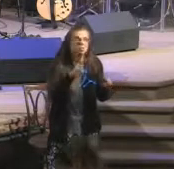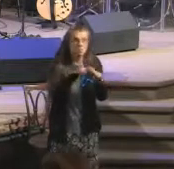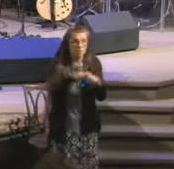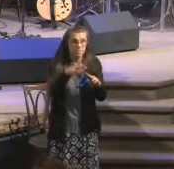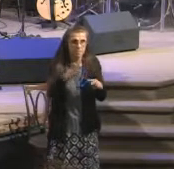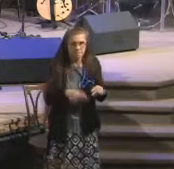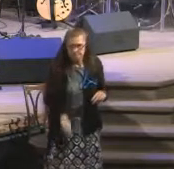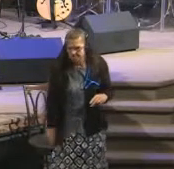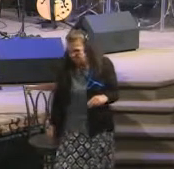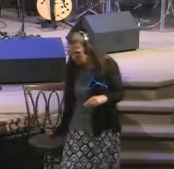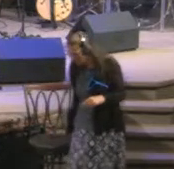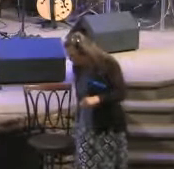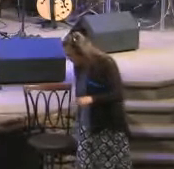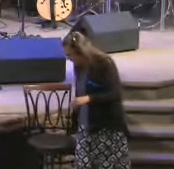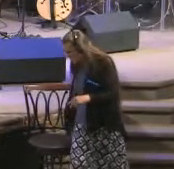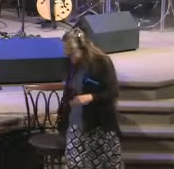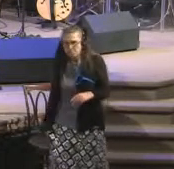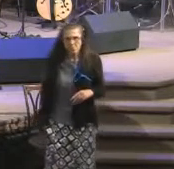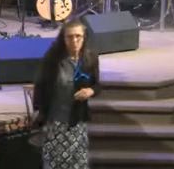seated.